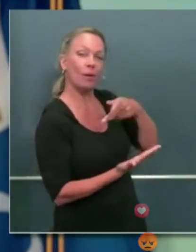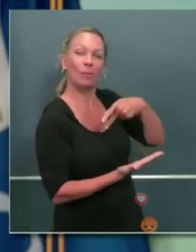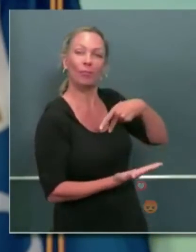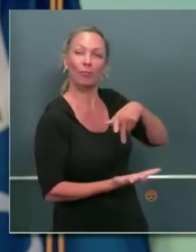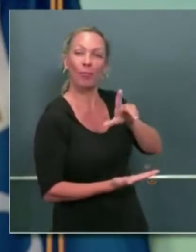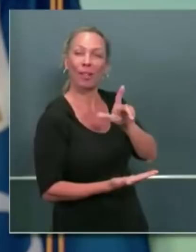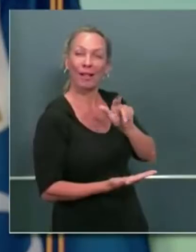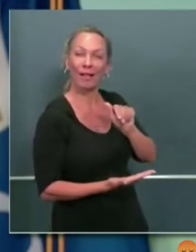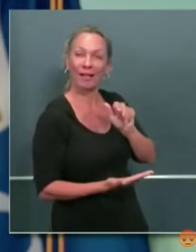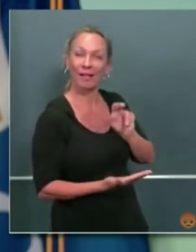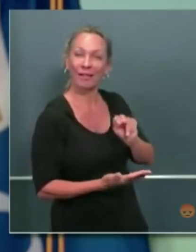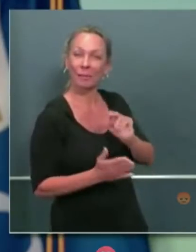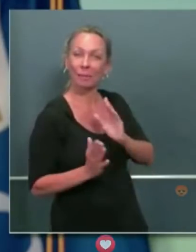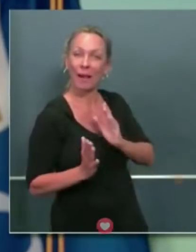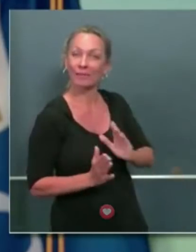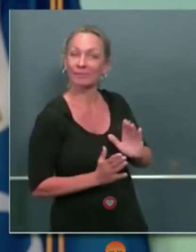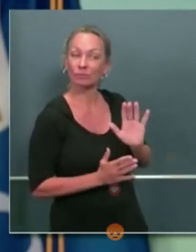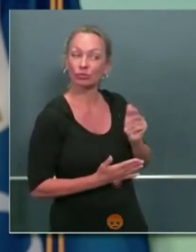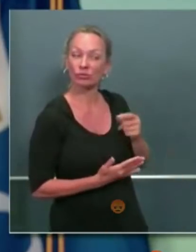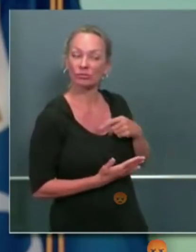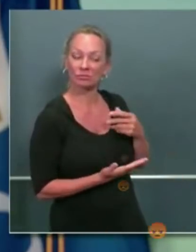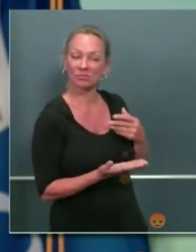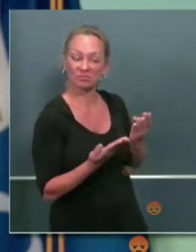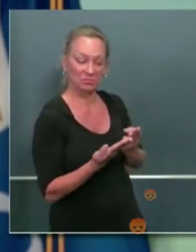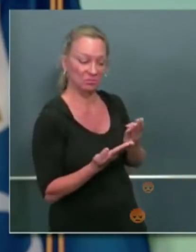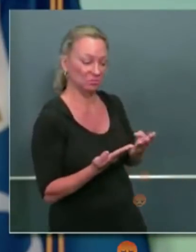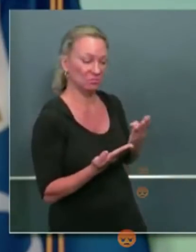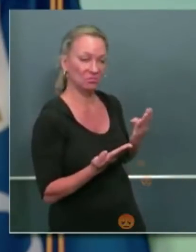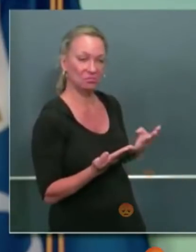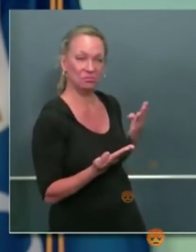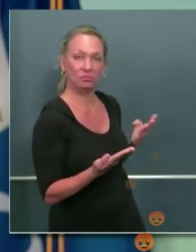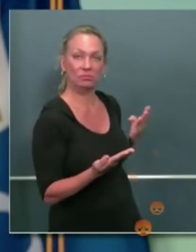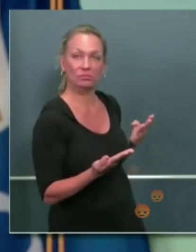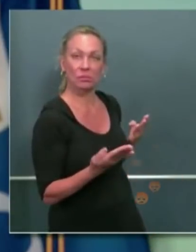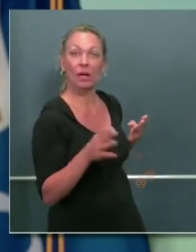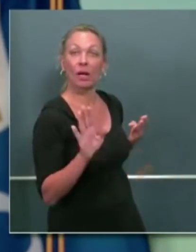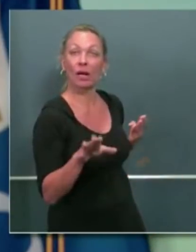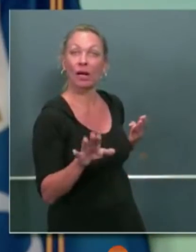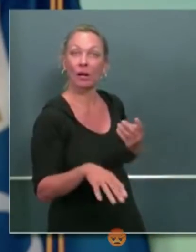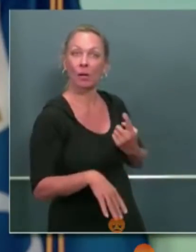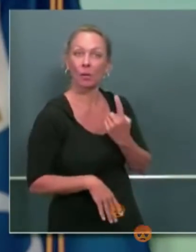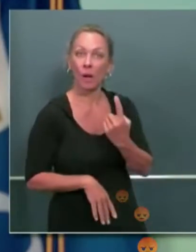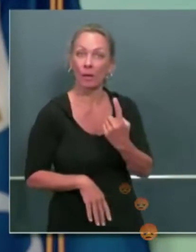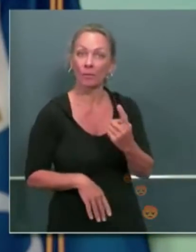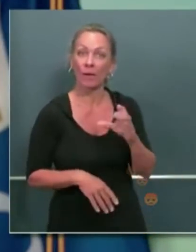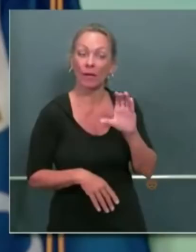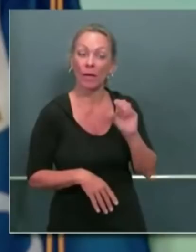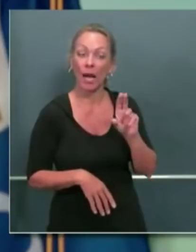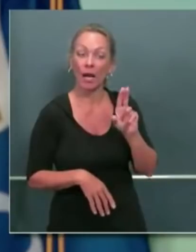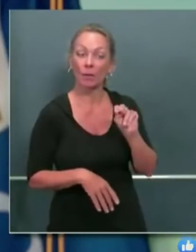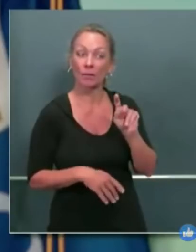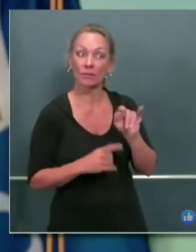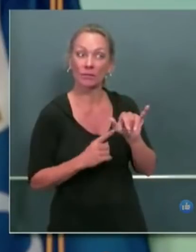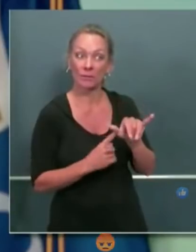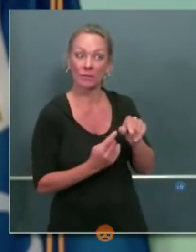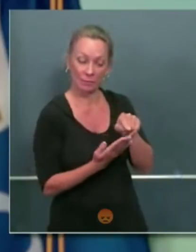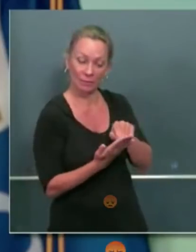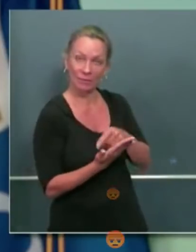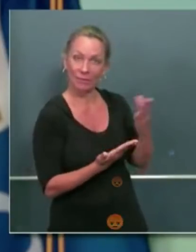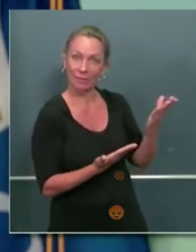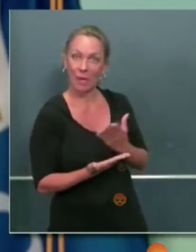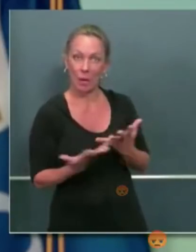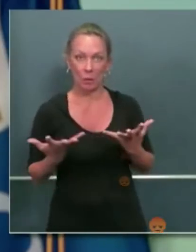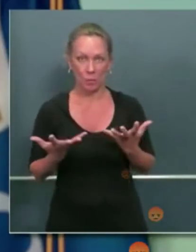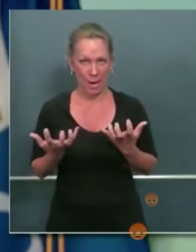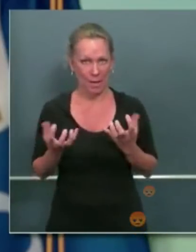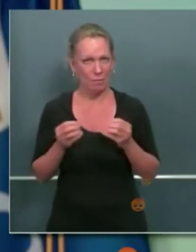in moving thì ông forward vừa mới in nói the tới cái chuyện là attestation cái phase phase 4, in tức là Imperial cái giai County, đoạn 4 đã but mở was ra simply là tất unable cả to những cái attest that the sự conditions kiện were lớn such that